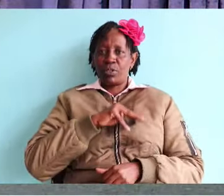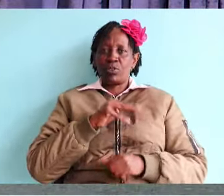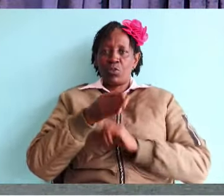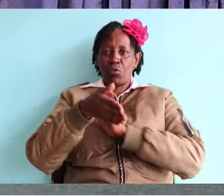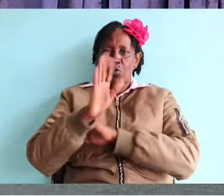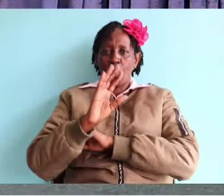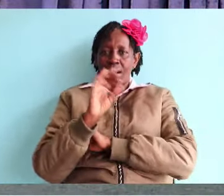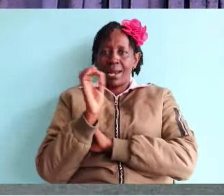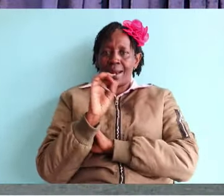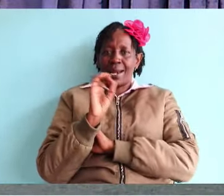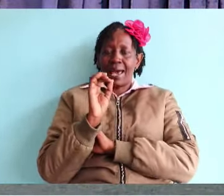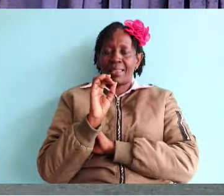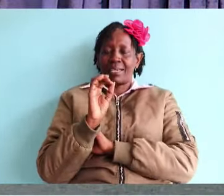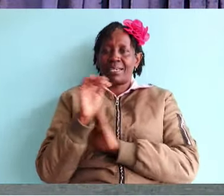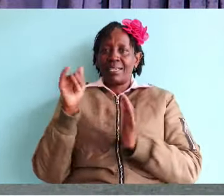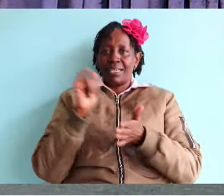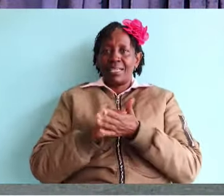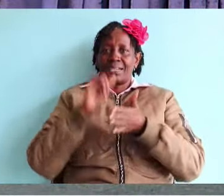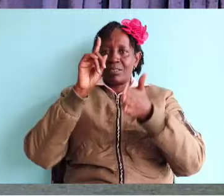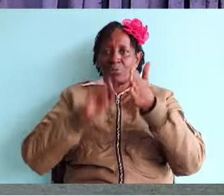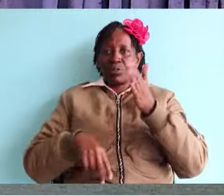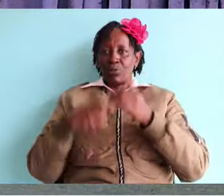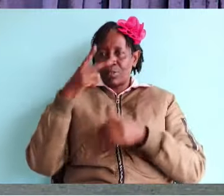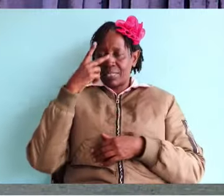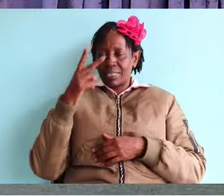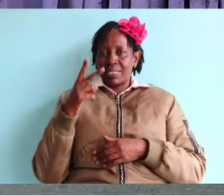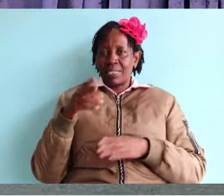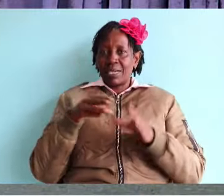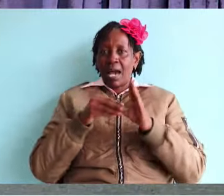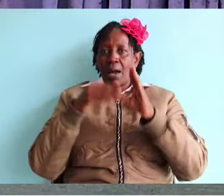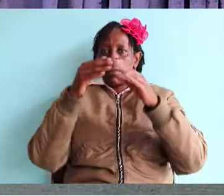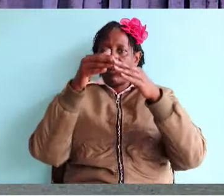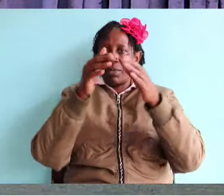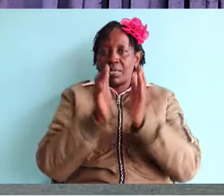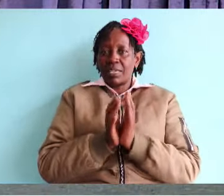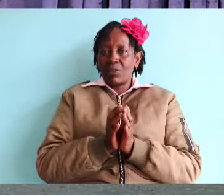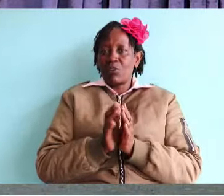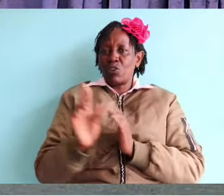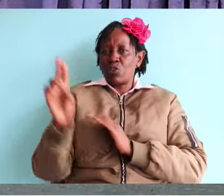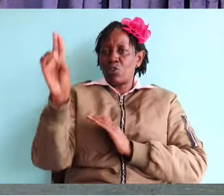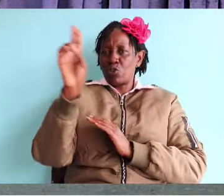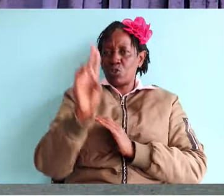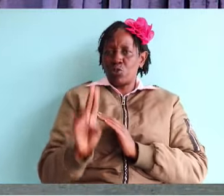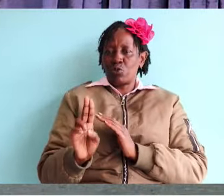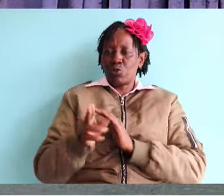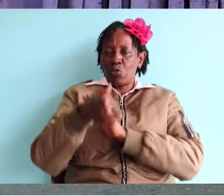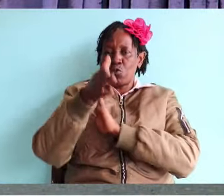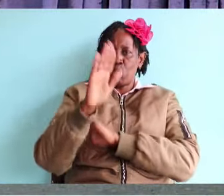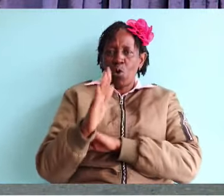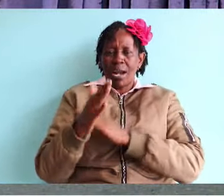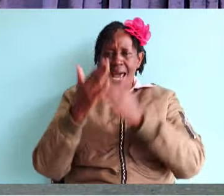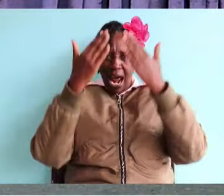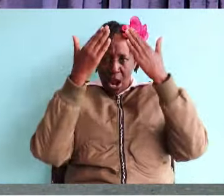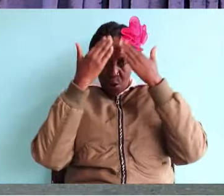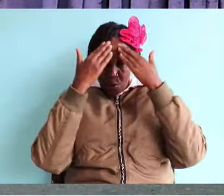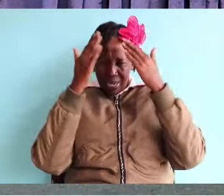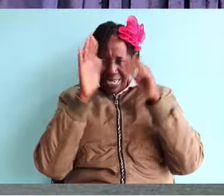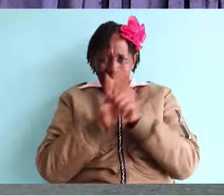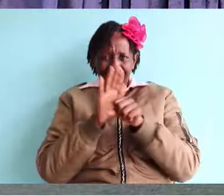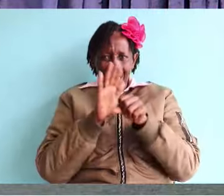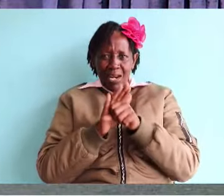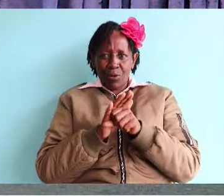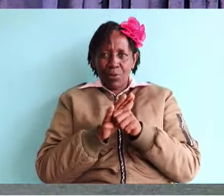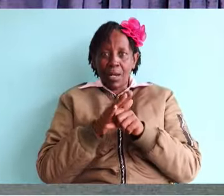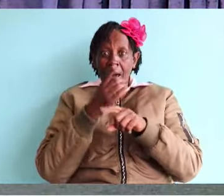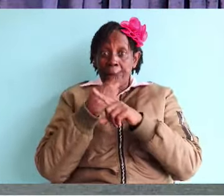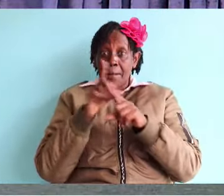do. And that is what we see happening with Gideon, who was used of God with anointing, and anointing is good. But